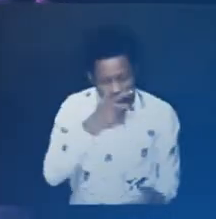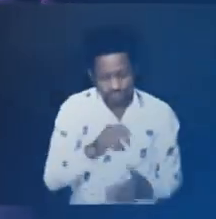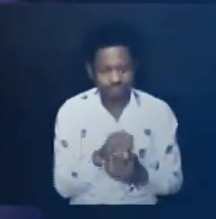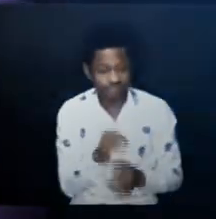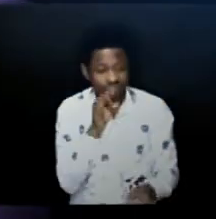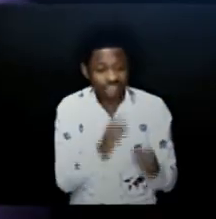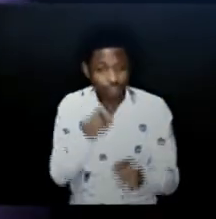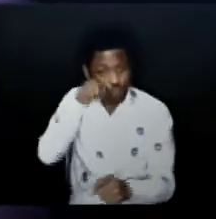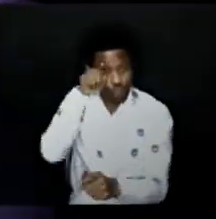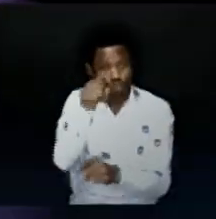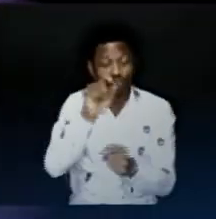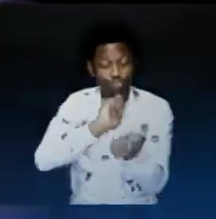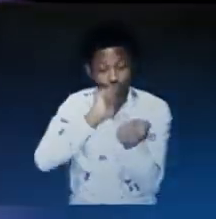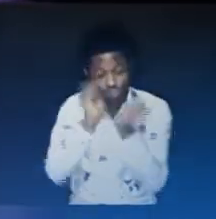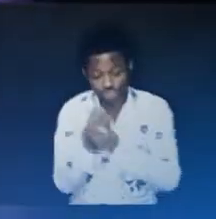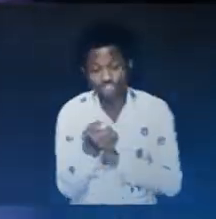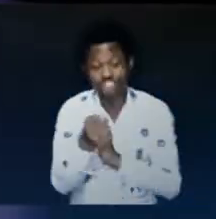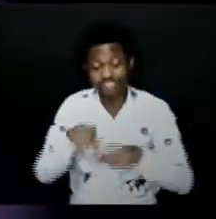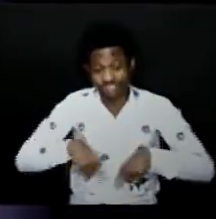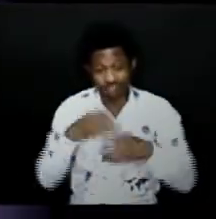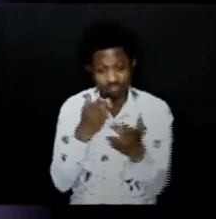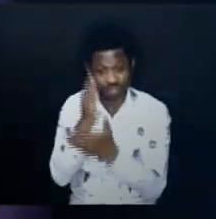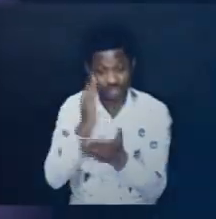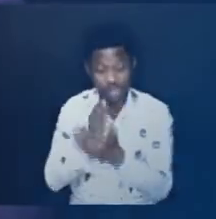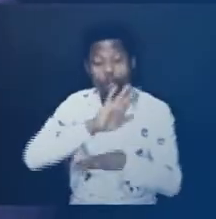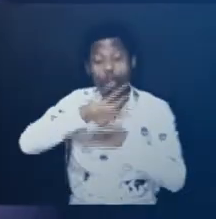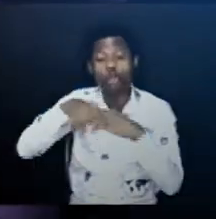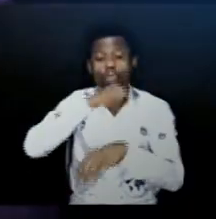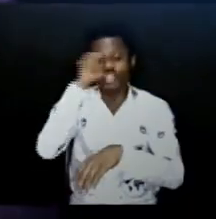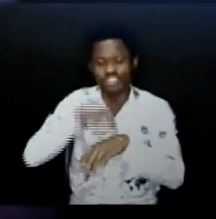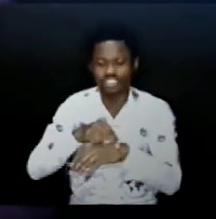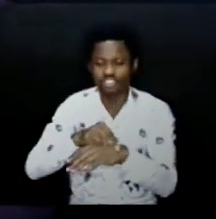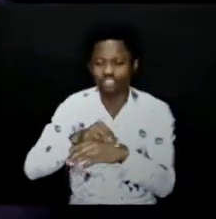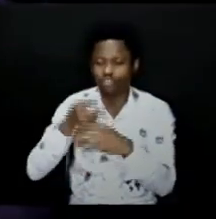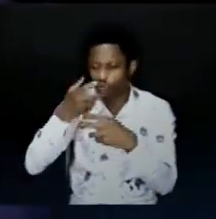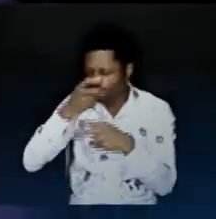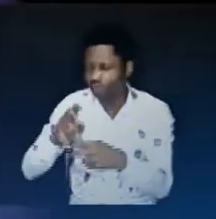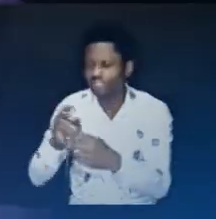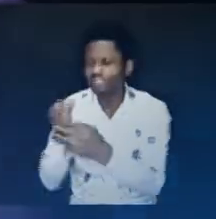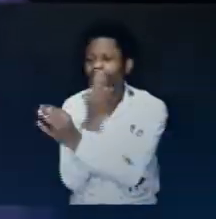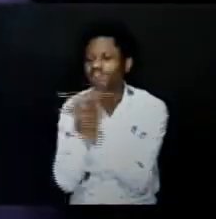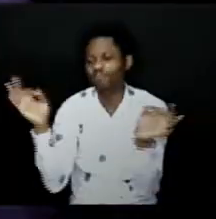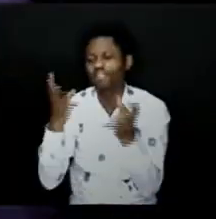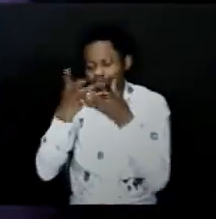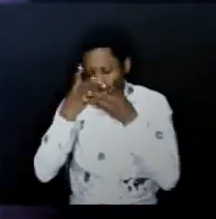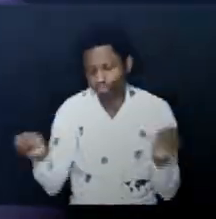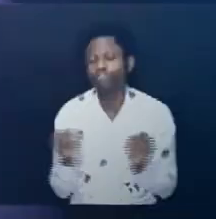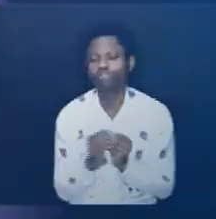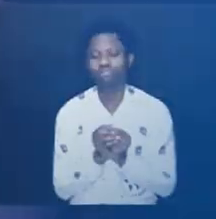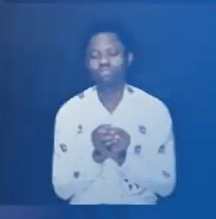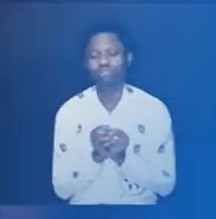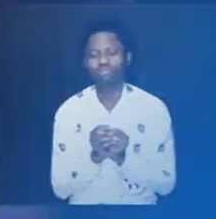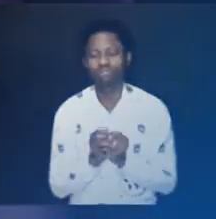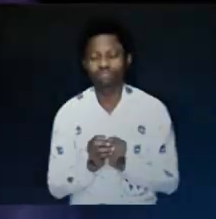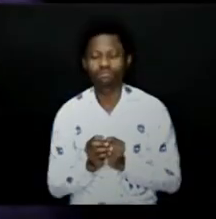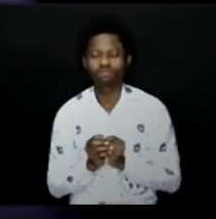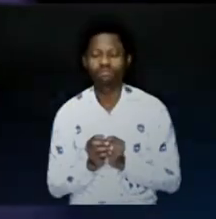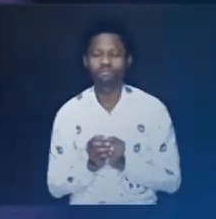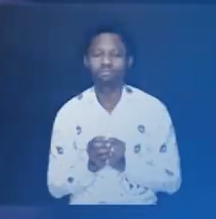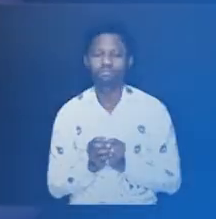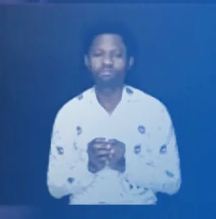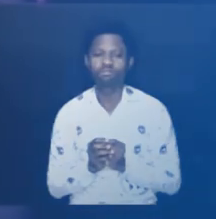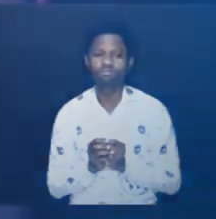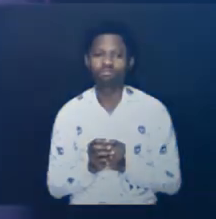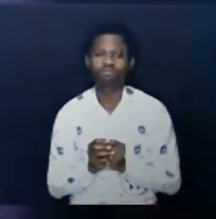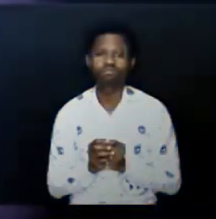the whole nation will come out of corruption. You can say, Sansa prayer, you nipadi, and no bribium, your mama didn't see a bestia first, and your tia